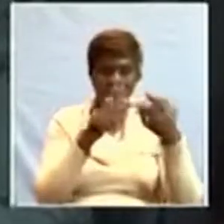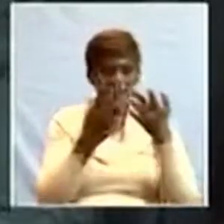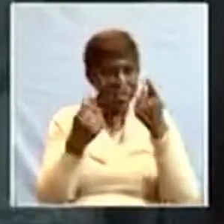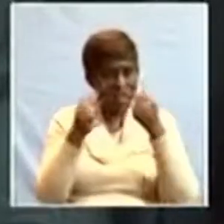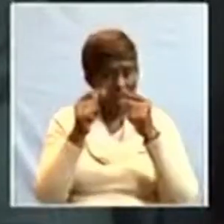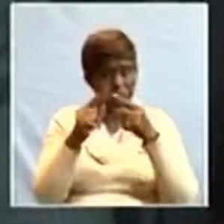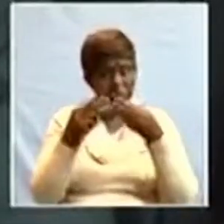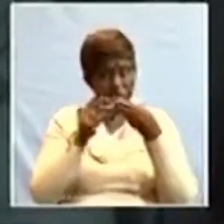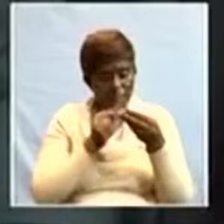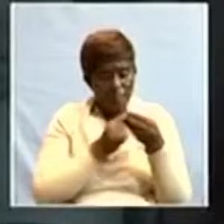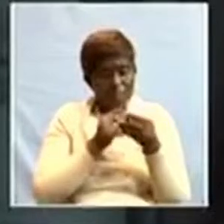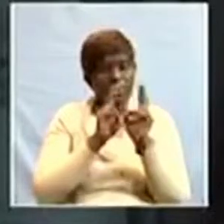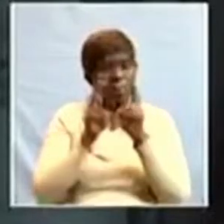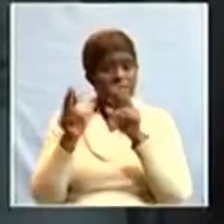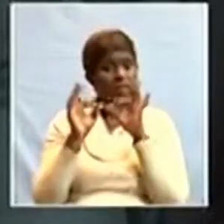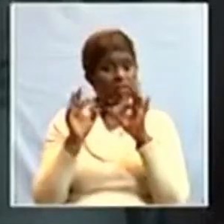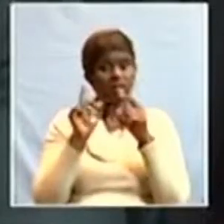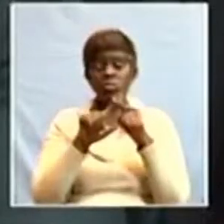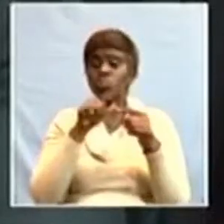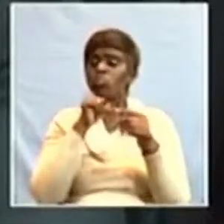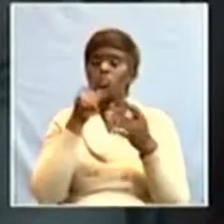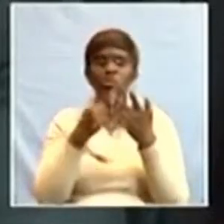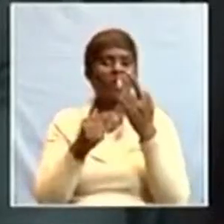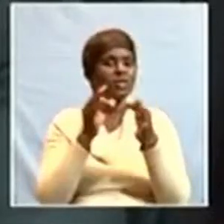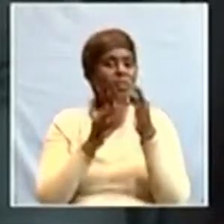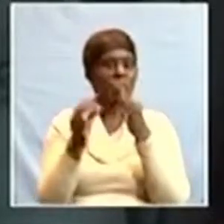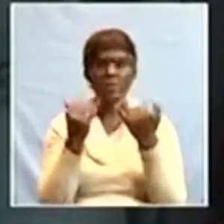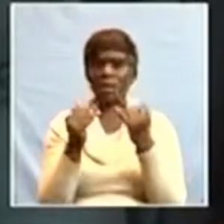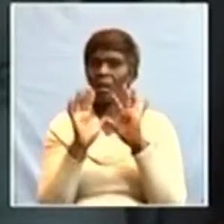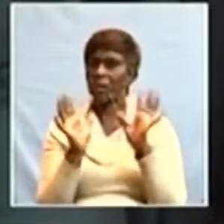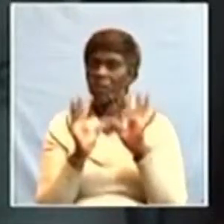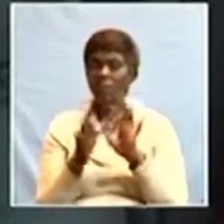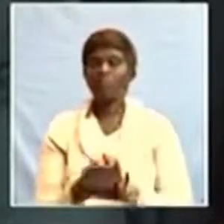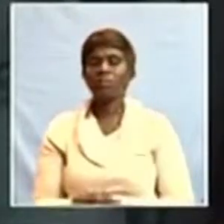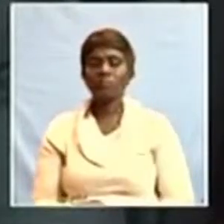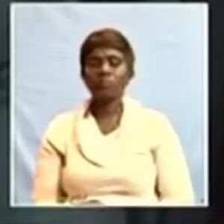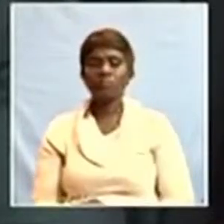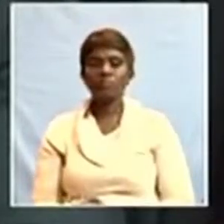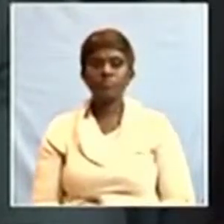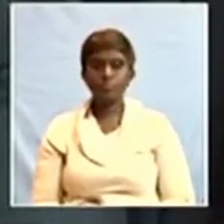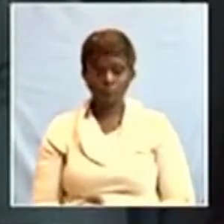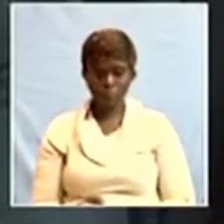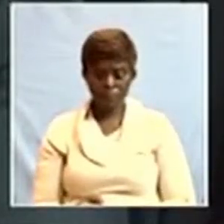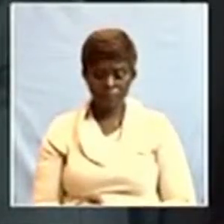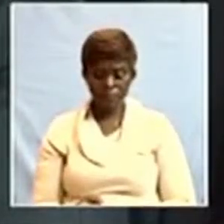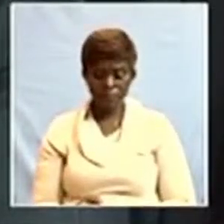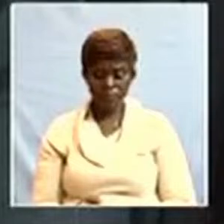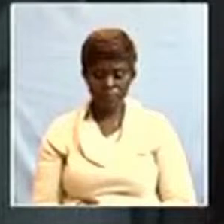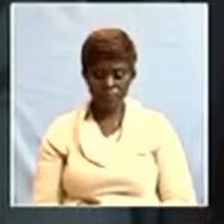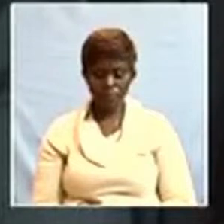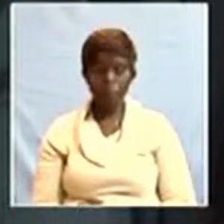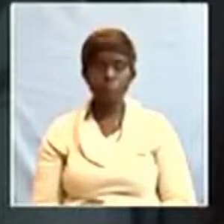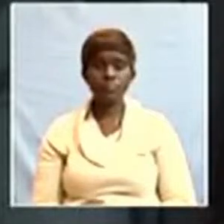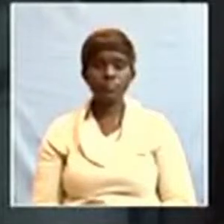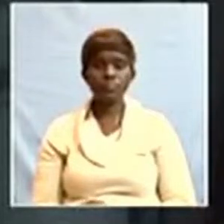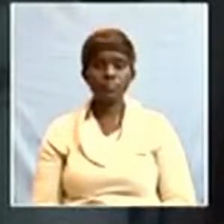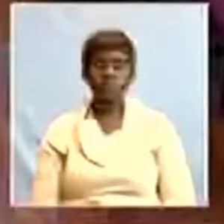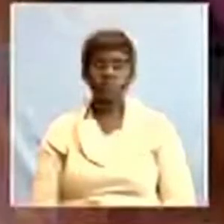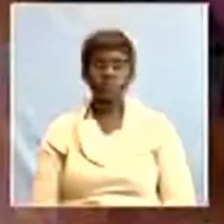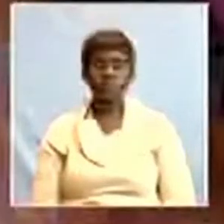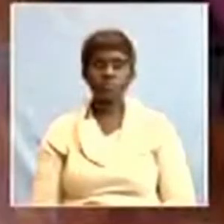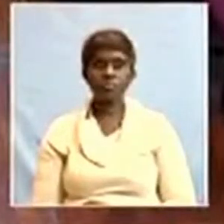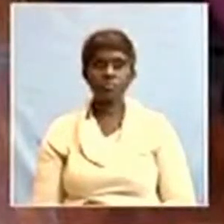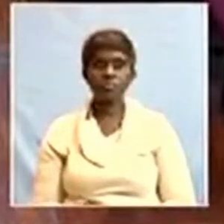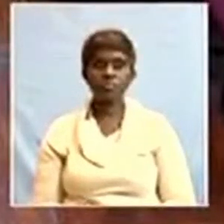give us a befitting response, not what is being submitted. Maybe, Madam Chairperson, let's give her a chance. I submit. Yeah, PS